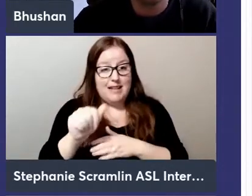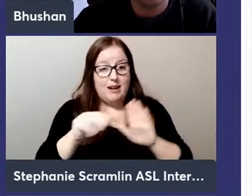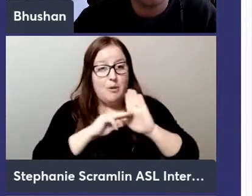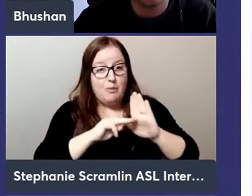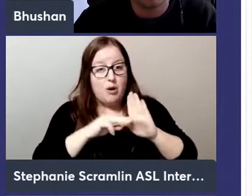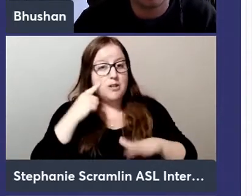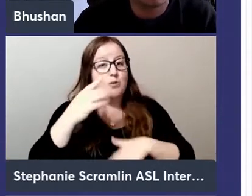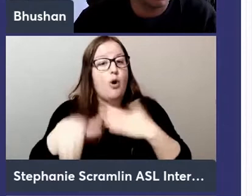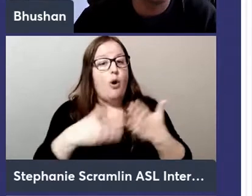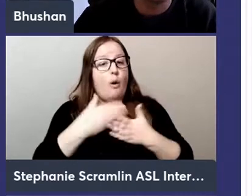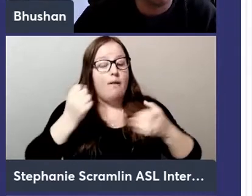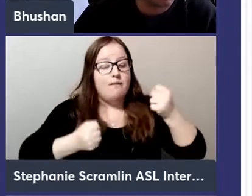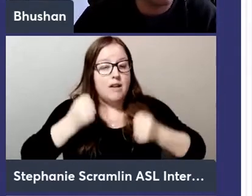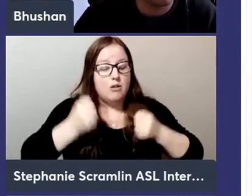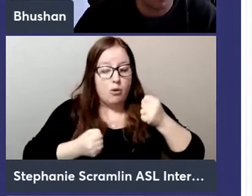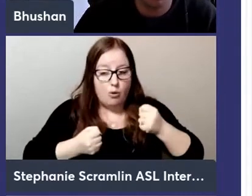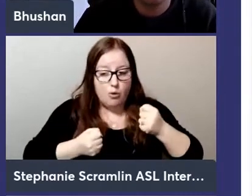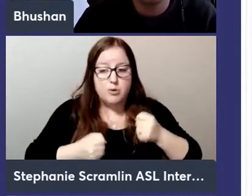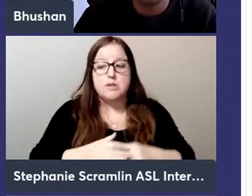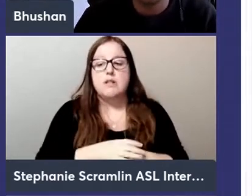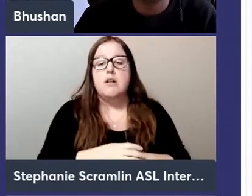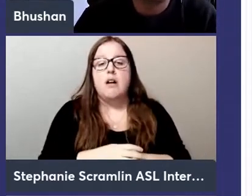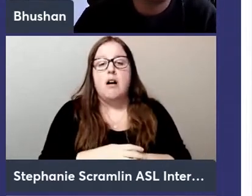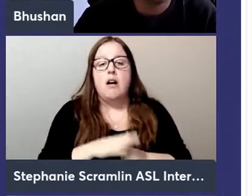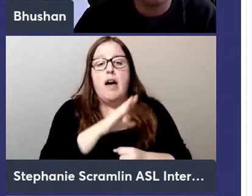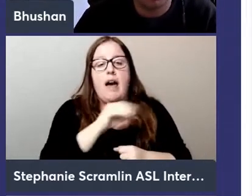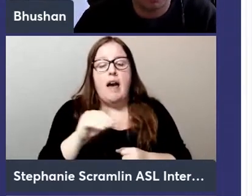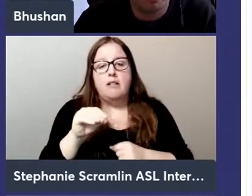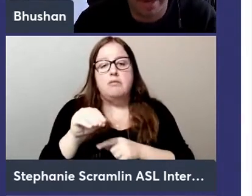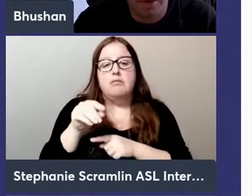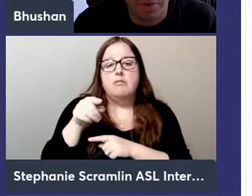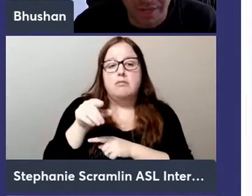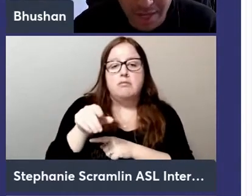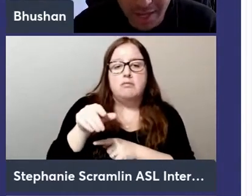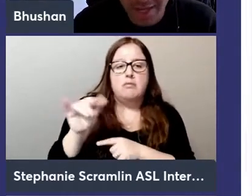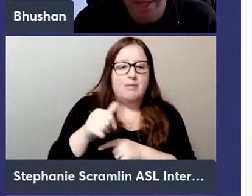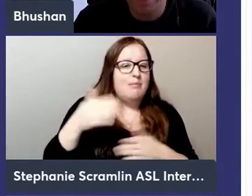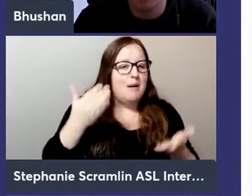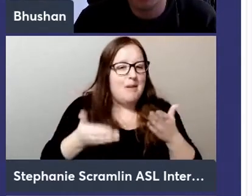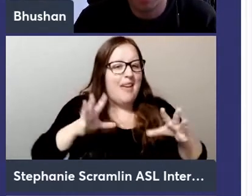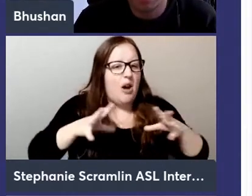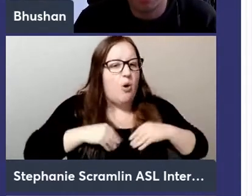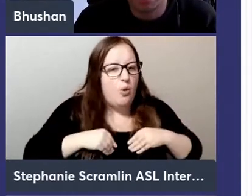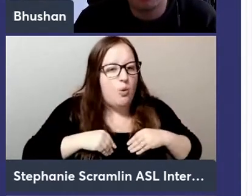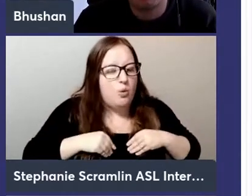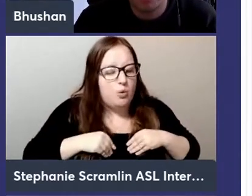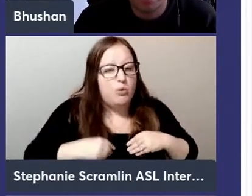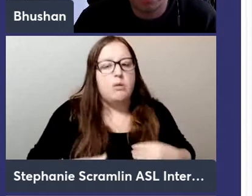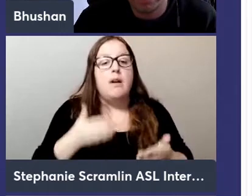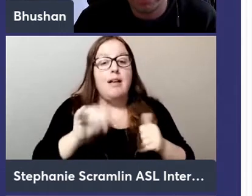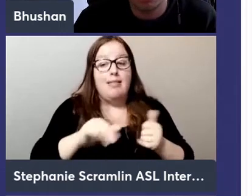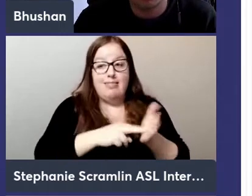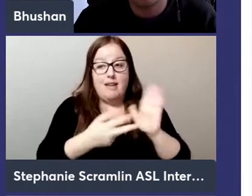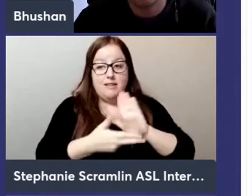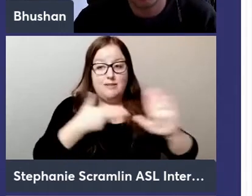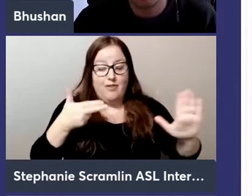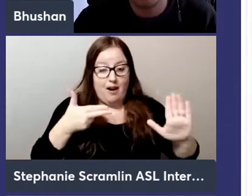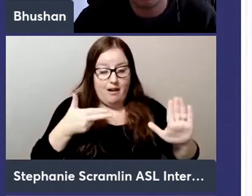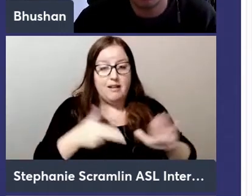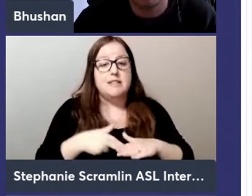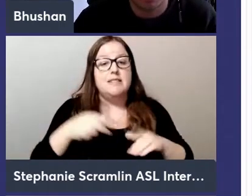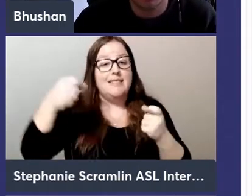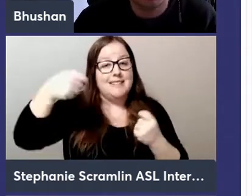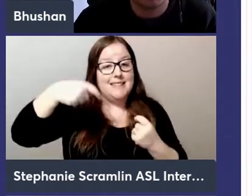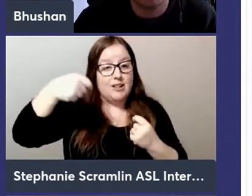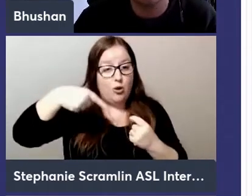all the vehicles that an OEM or a tier one supplier might own. And it defines the